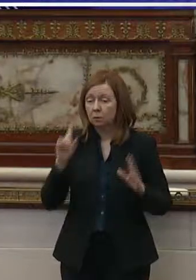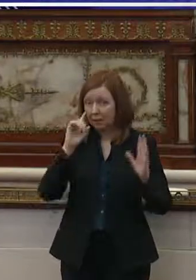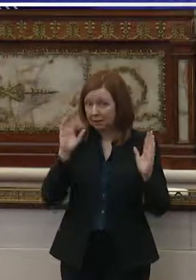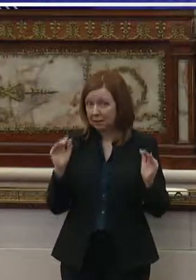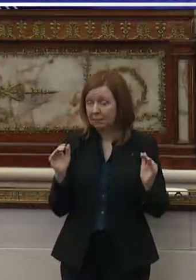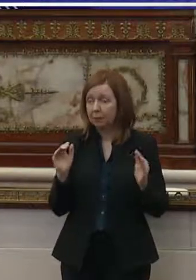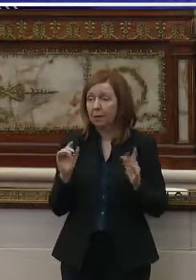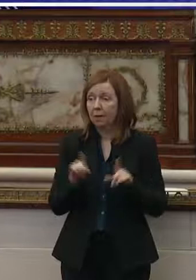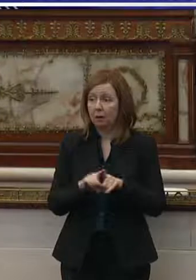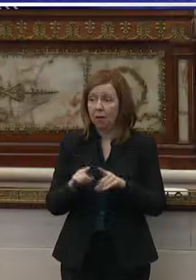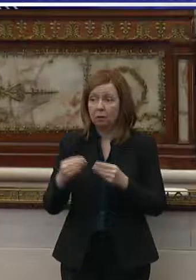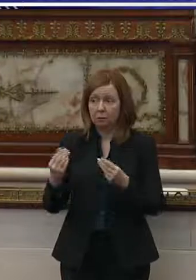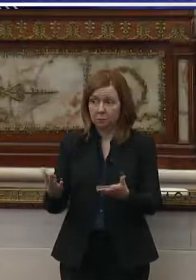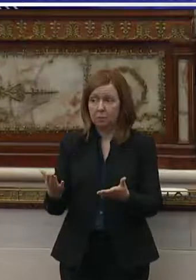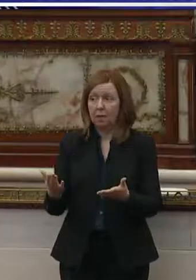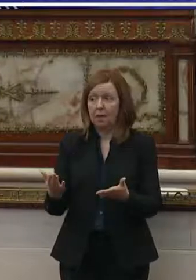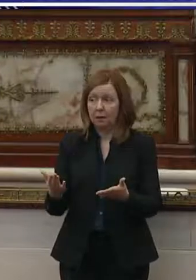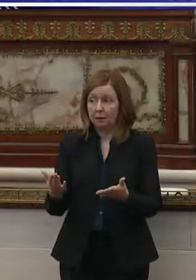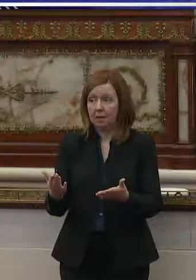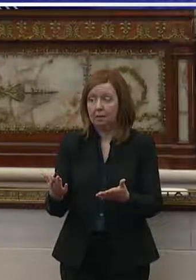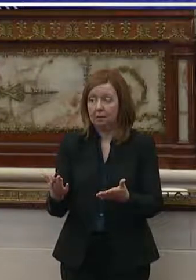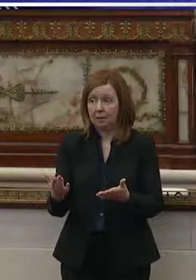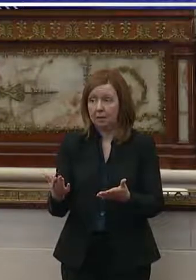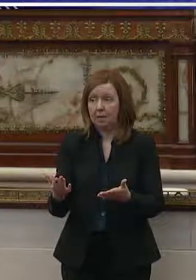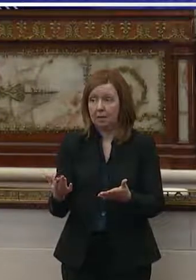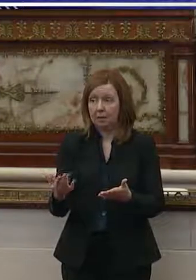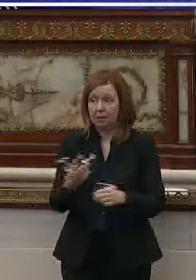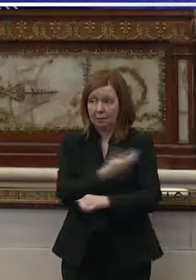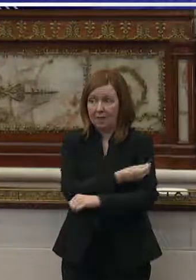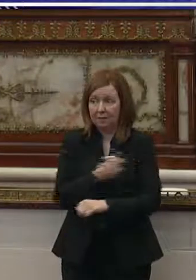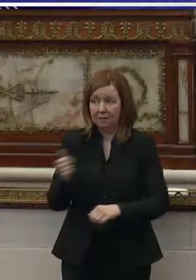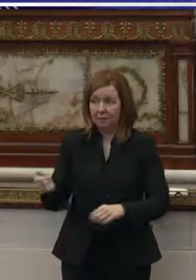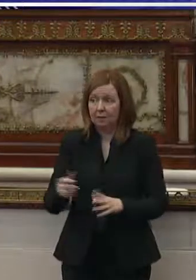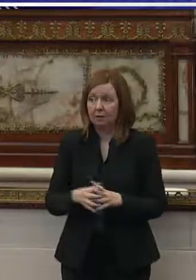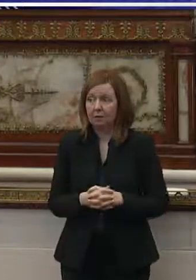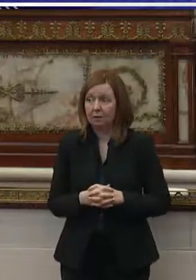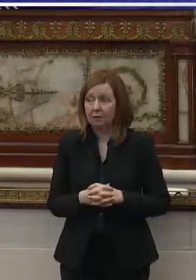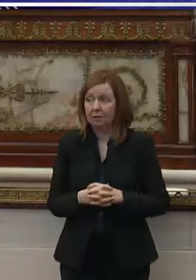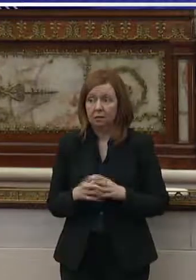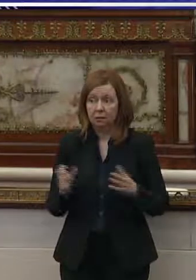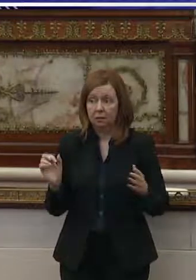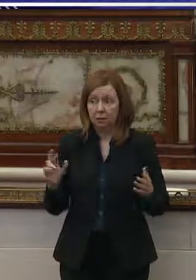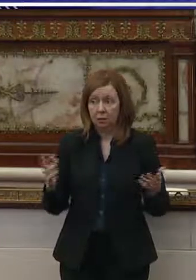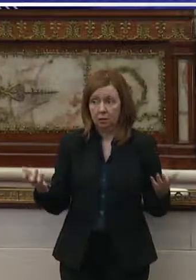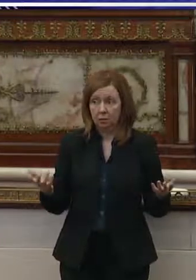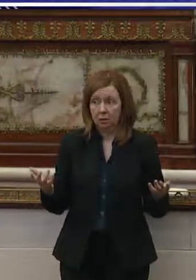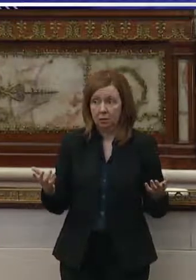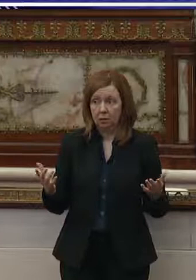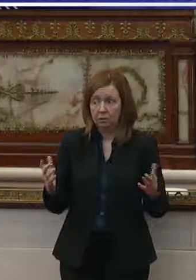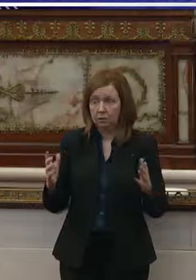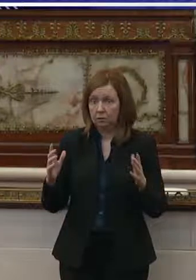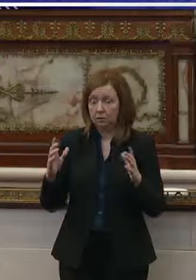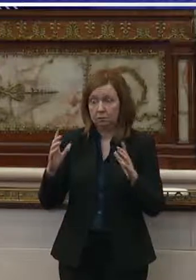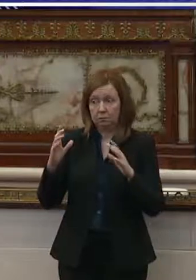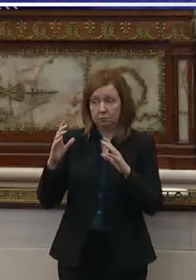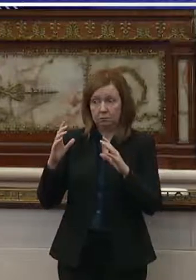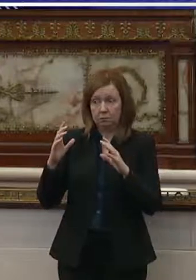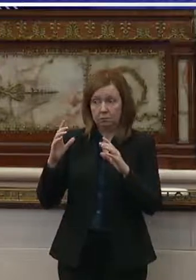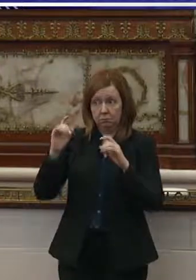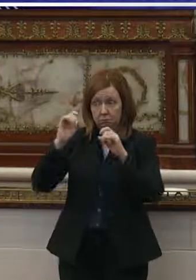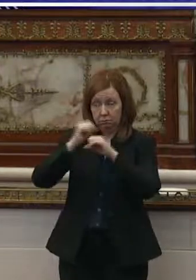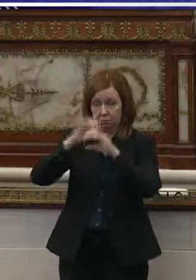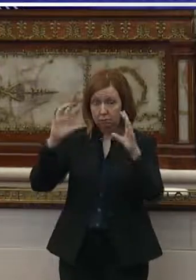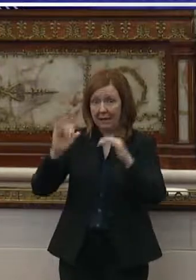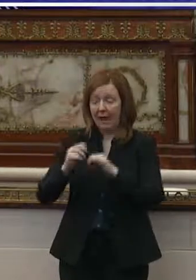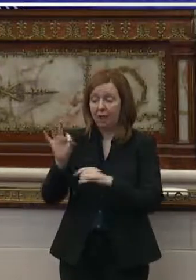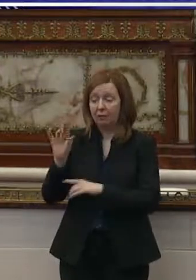them also supplying the vaccine as well? Is this a snapshot of how FEMA